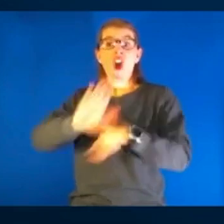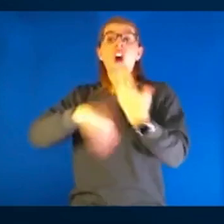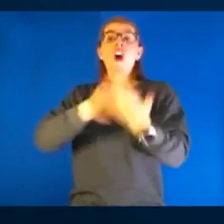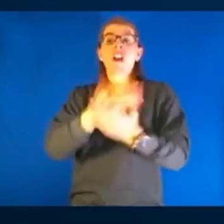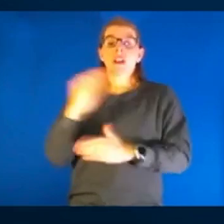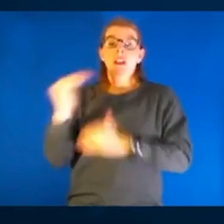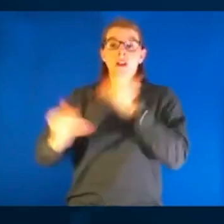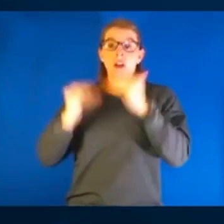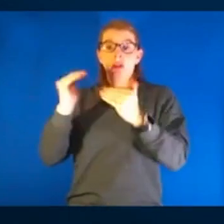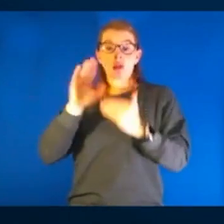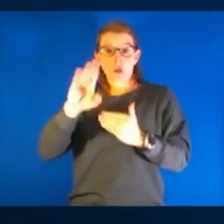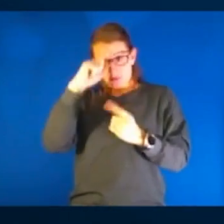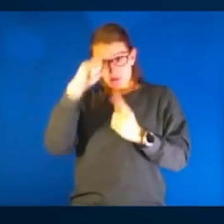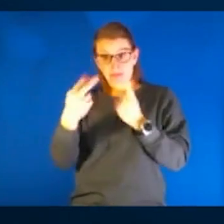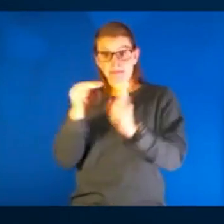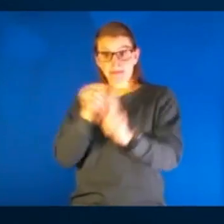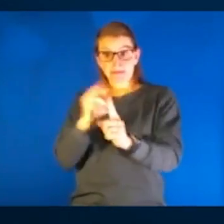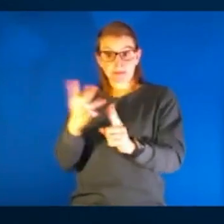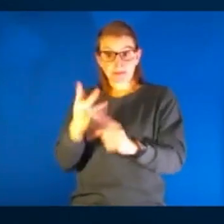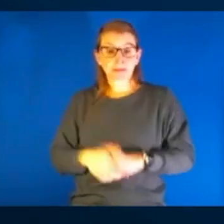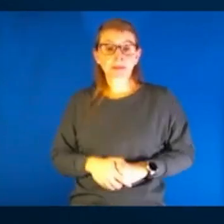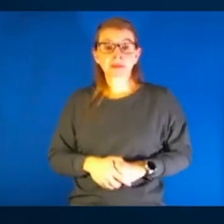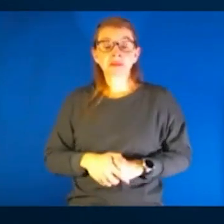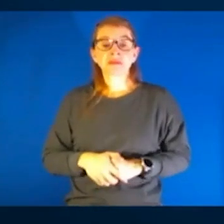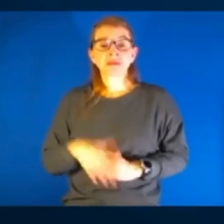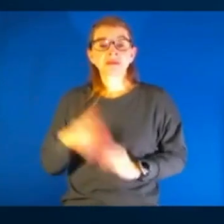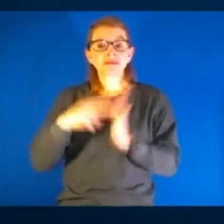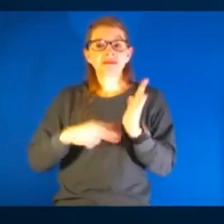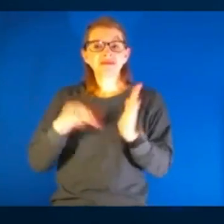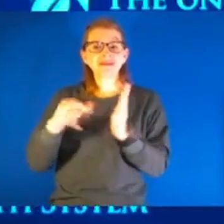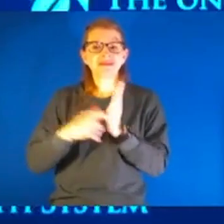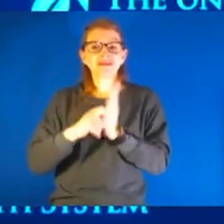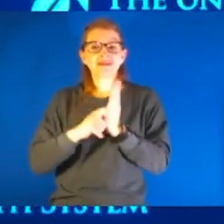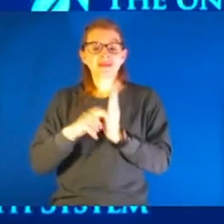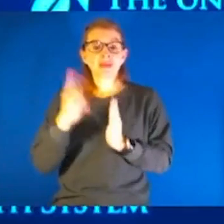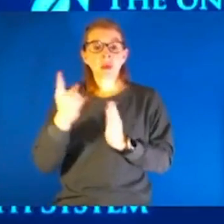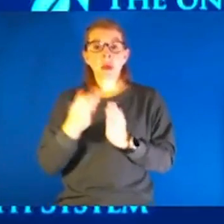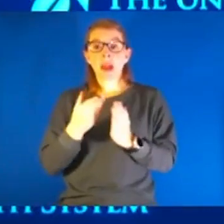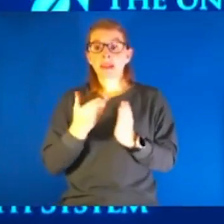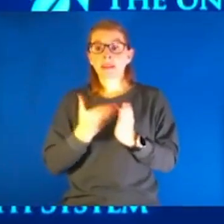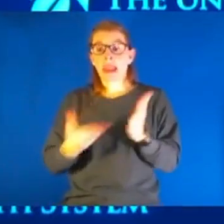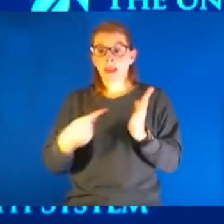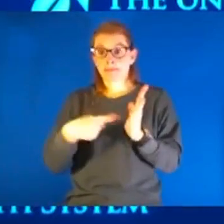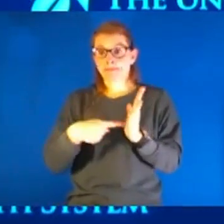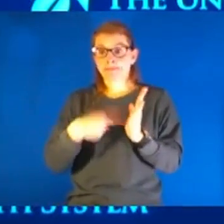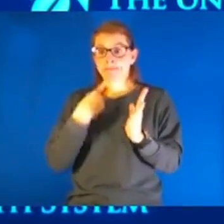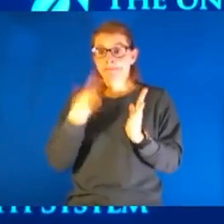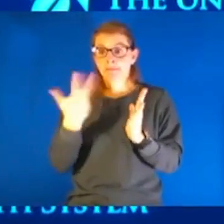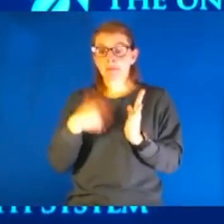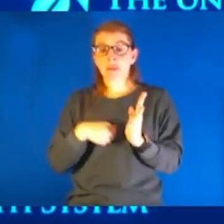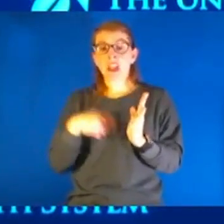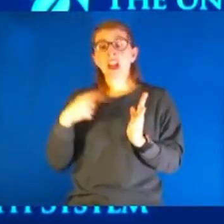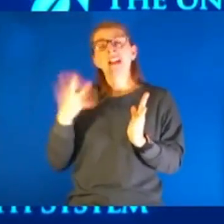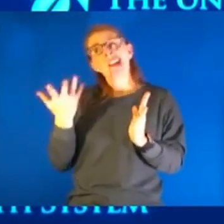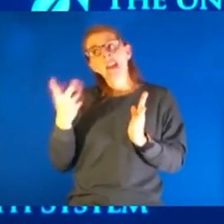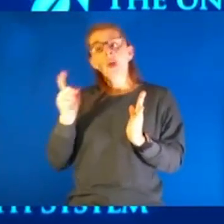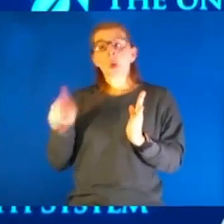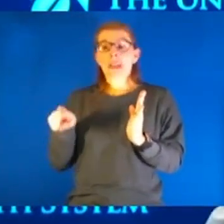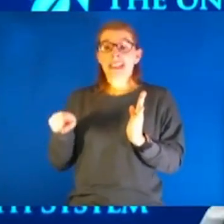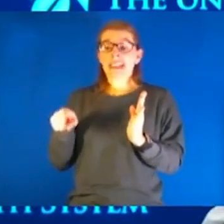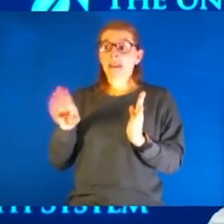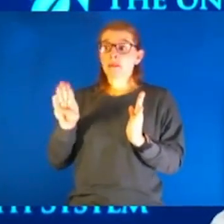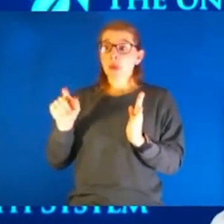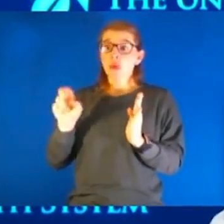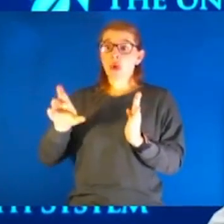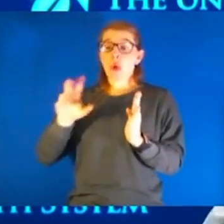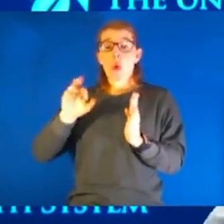that? Yeah, so I've read that article, and one of the things that said is, gosh, do we need booster shots, or are we better off trying to make sure we get